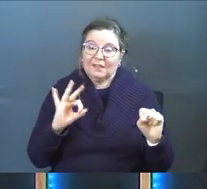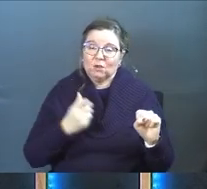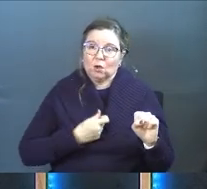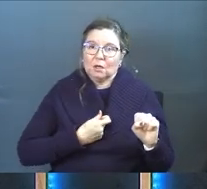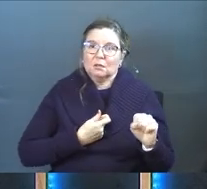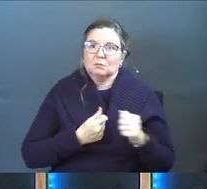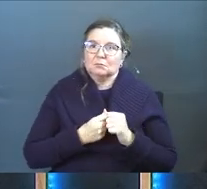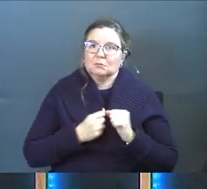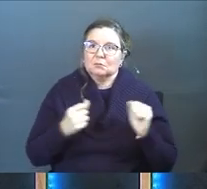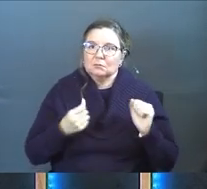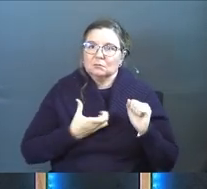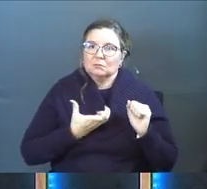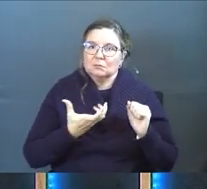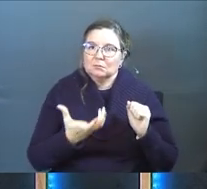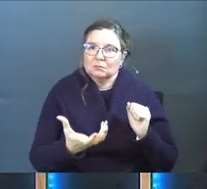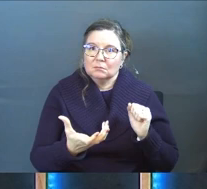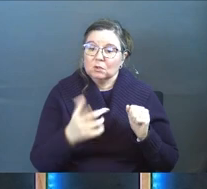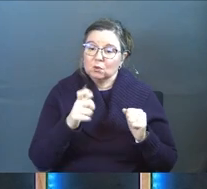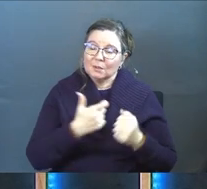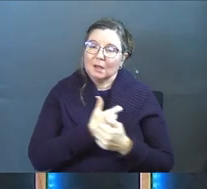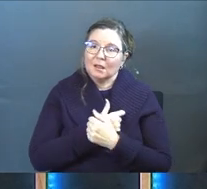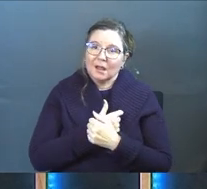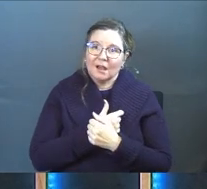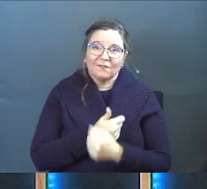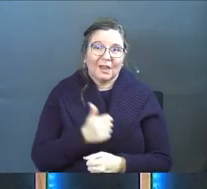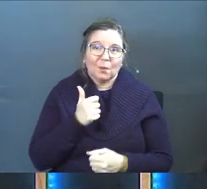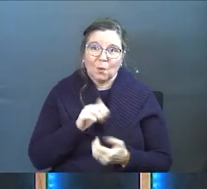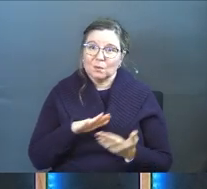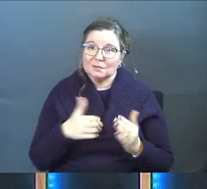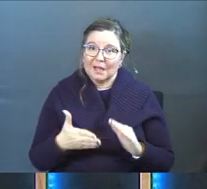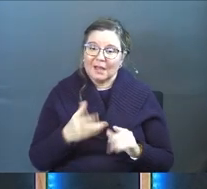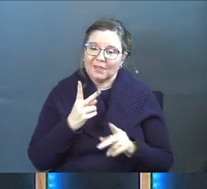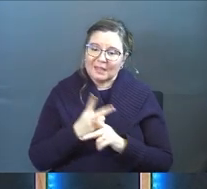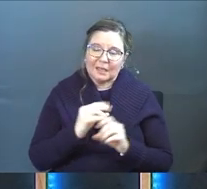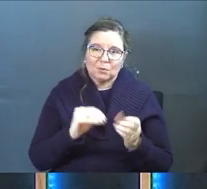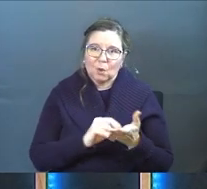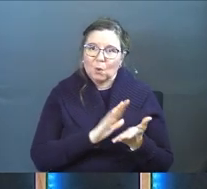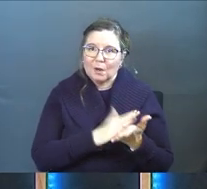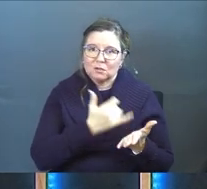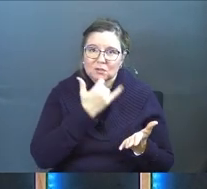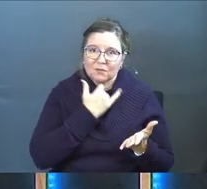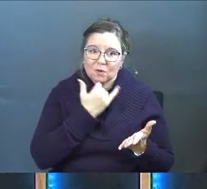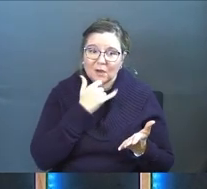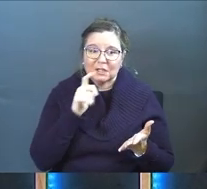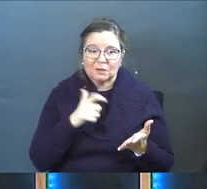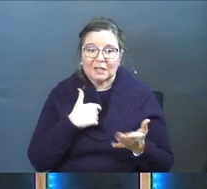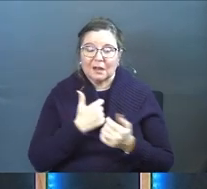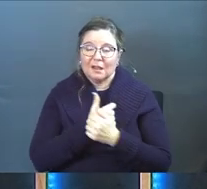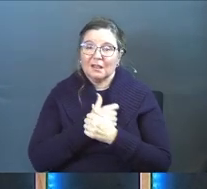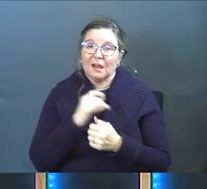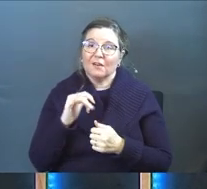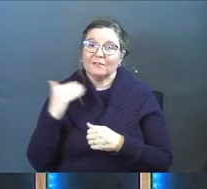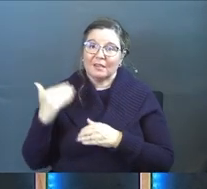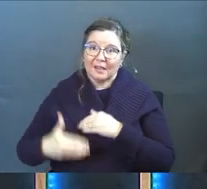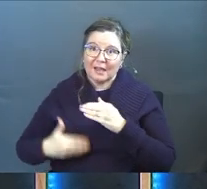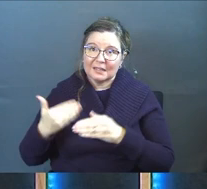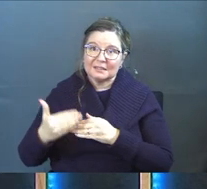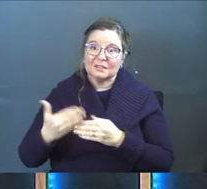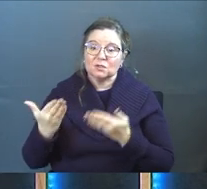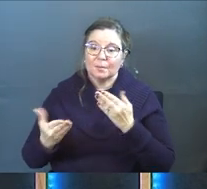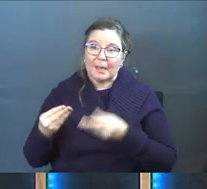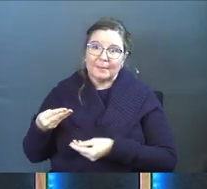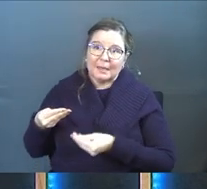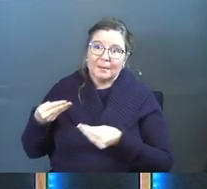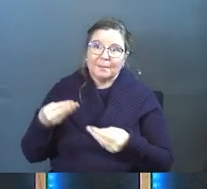going to give that away. You need love that won't die, that keeps no record of wrongs. And you need a love legacy to